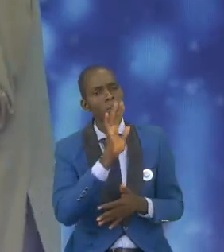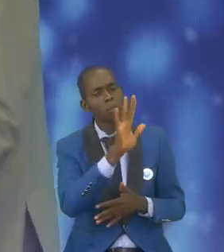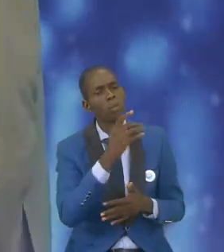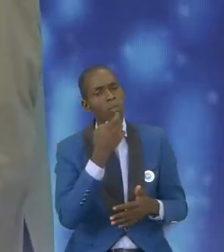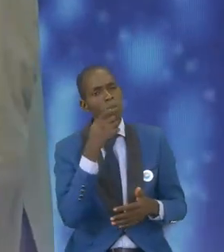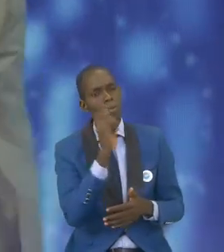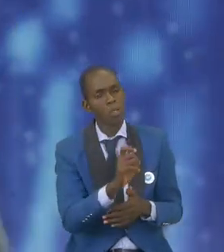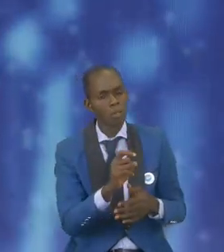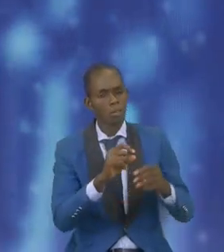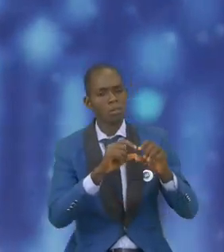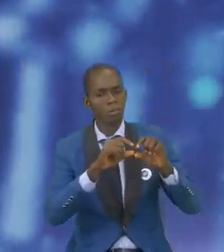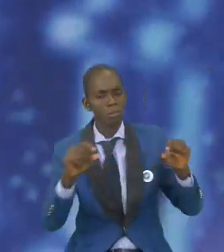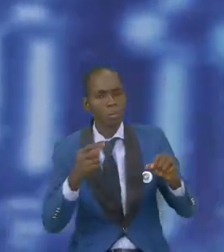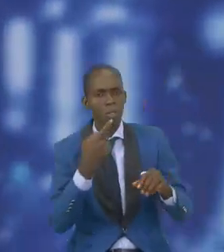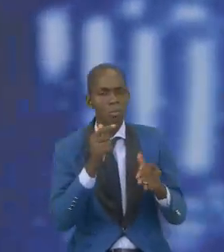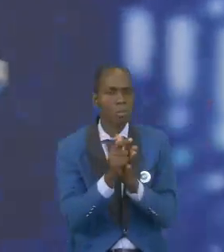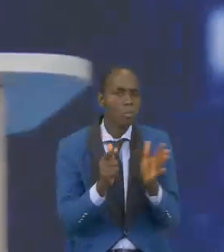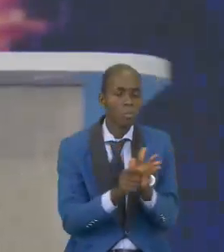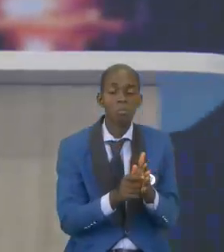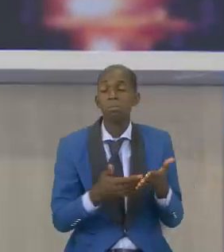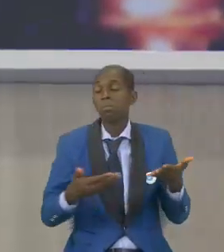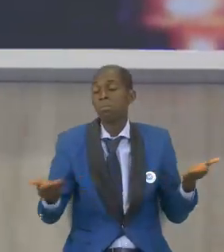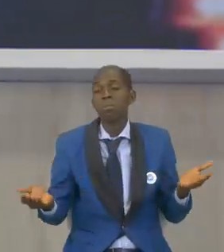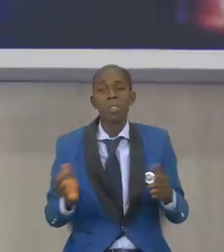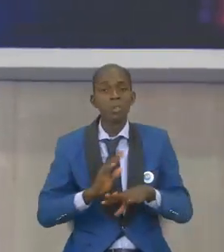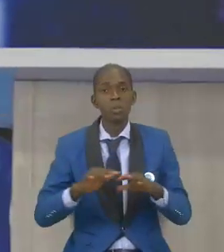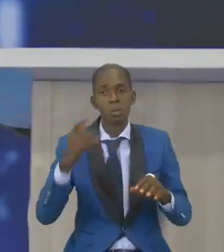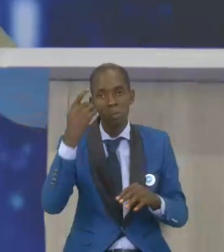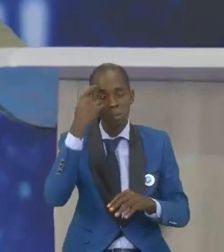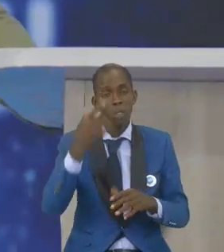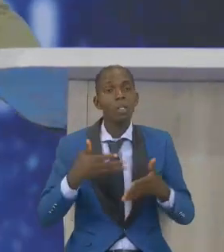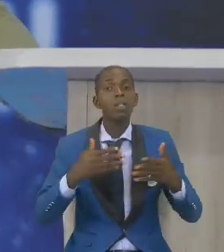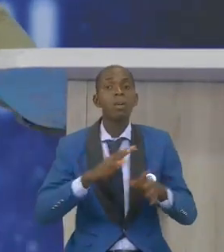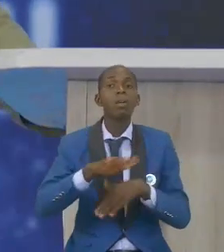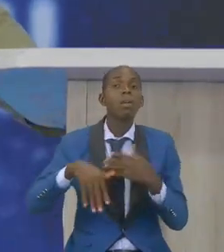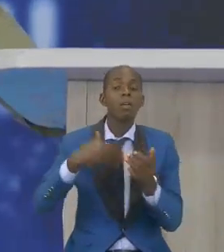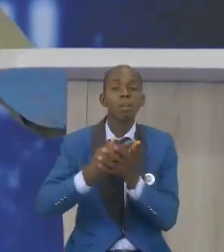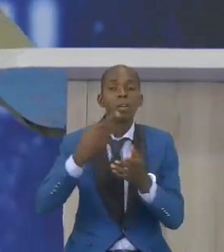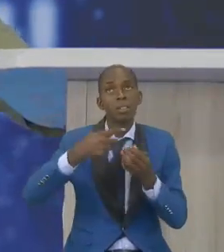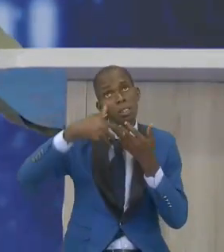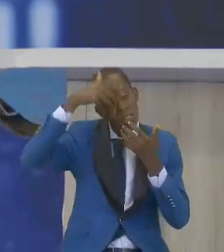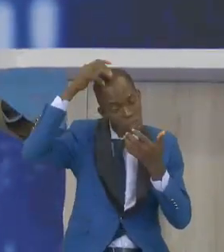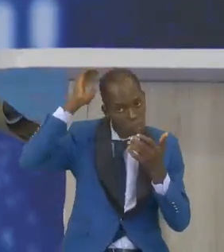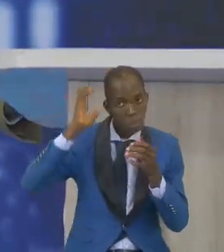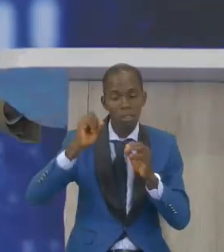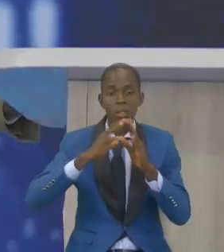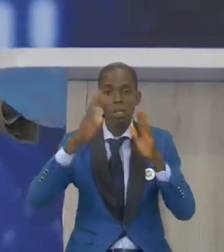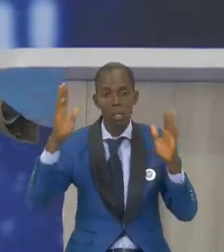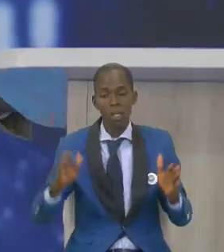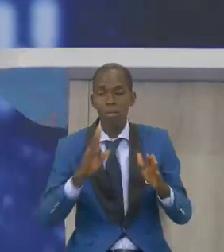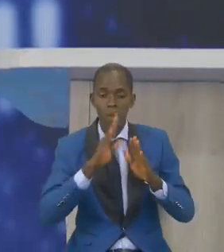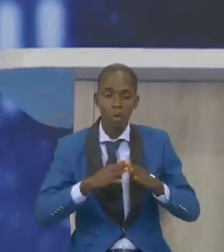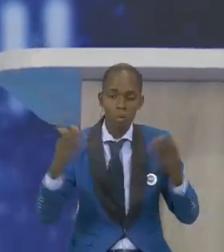be observed. Let them open all the lions' dens in the land. I